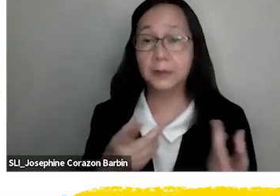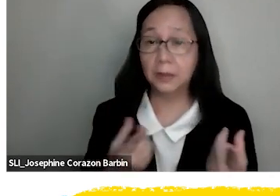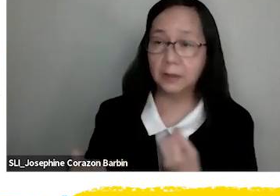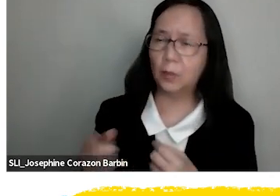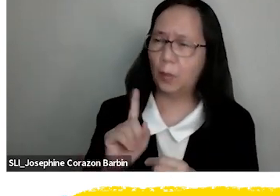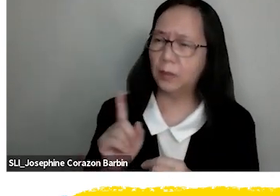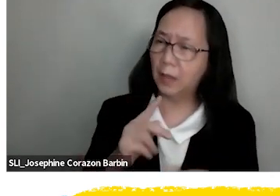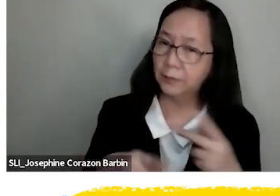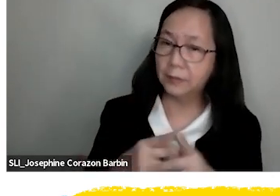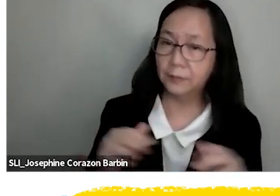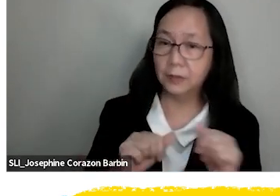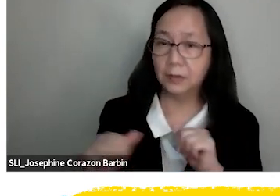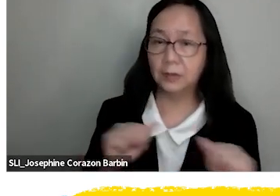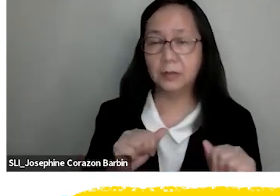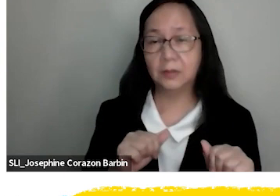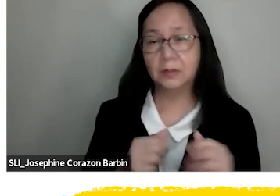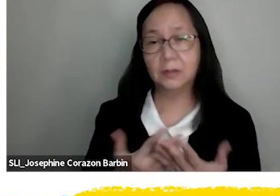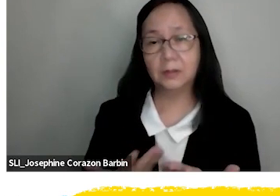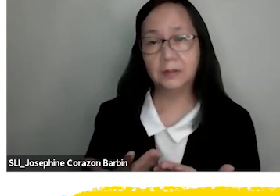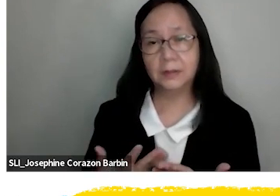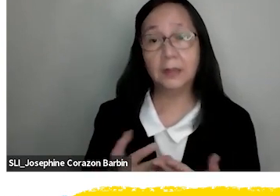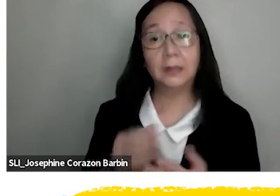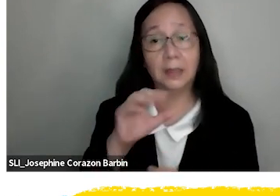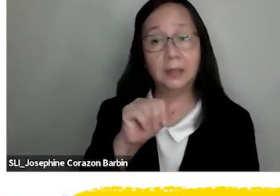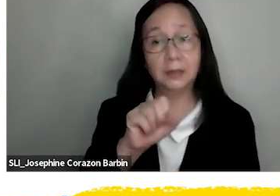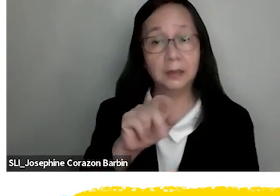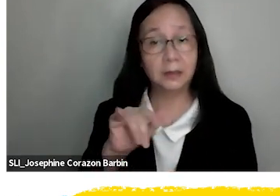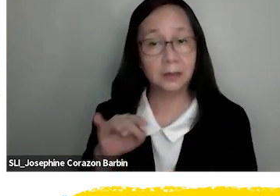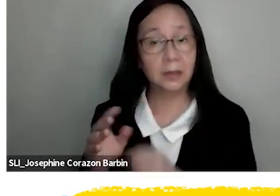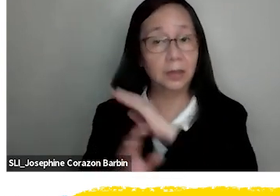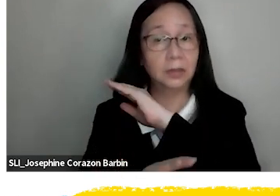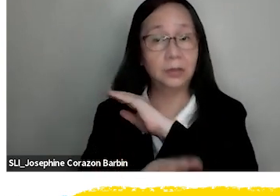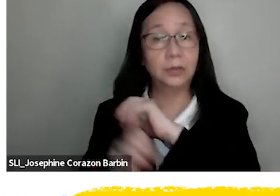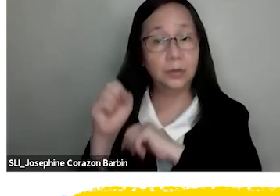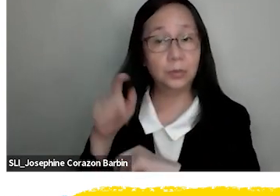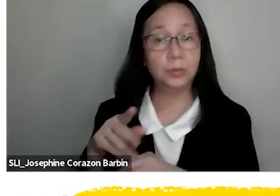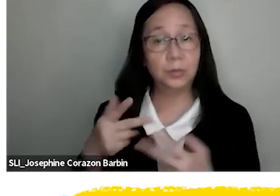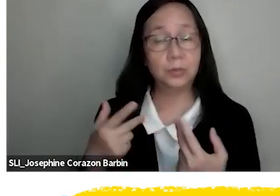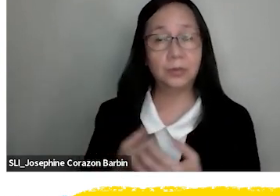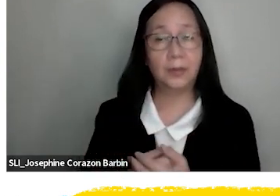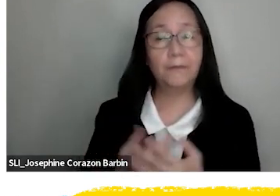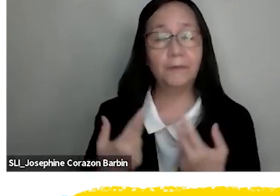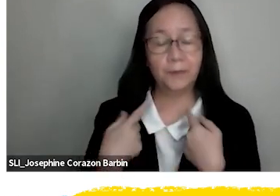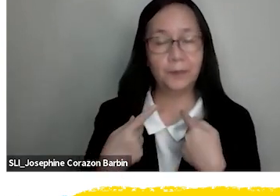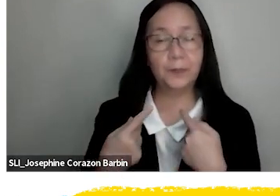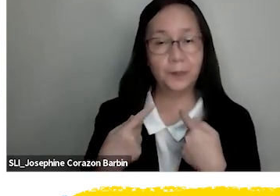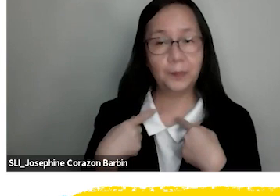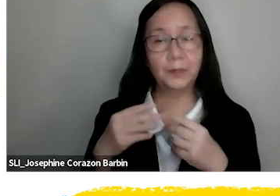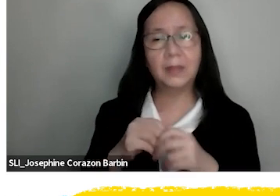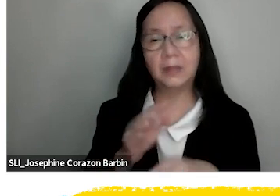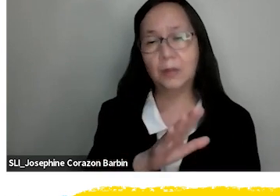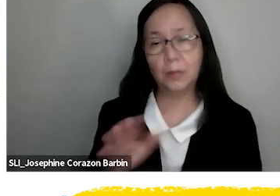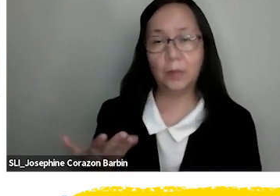activities that ASEAN country should have in their own